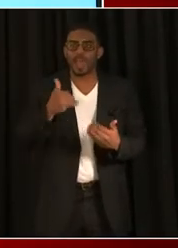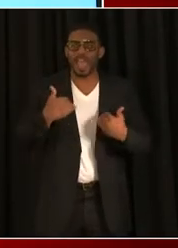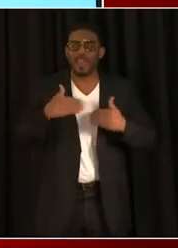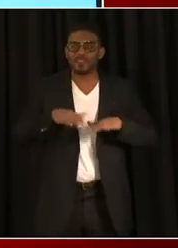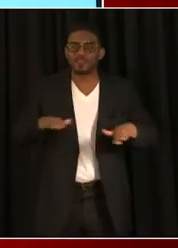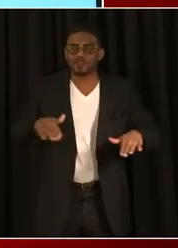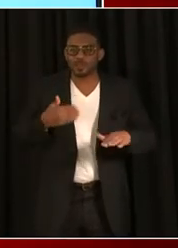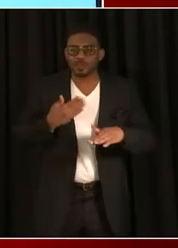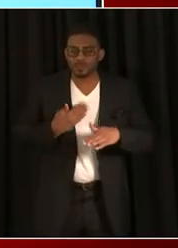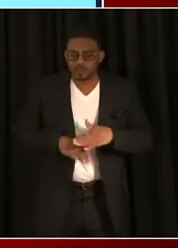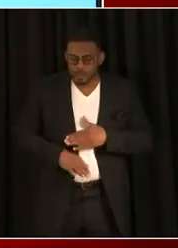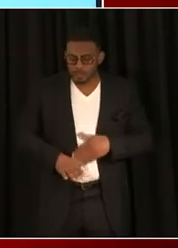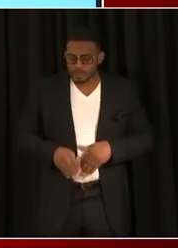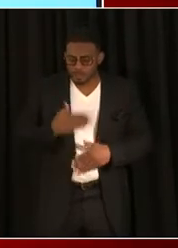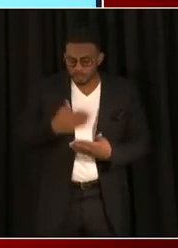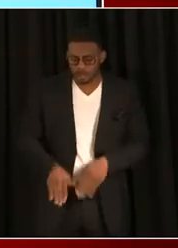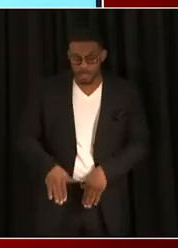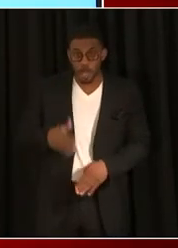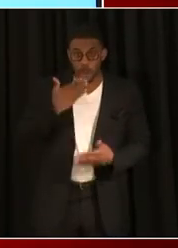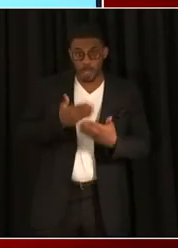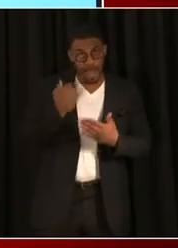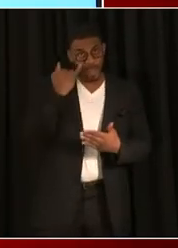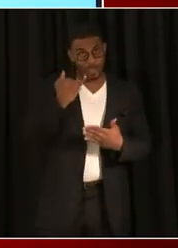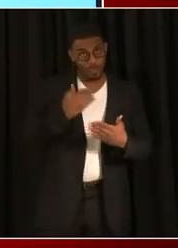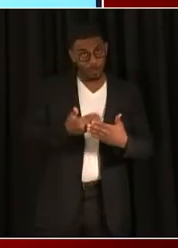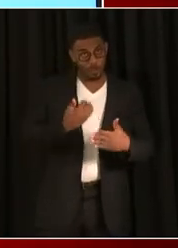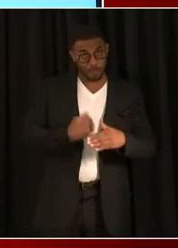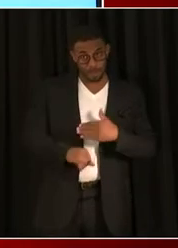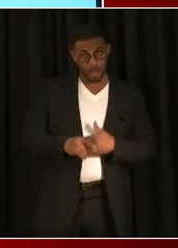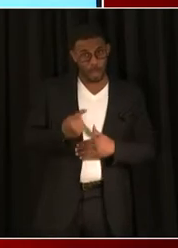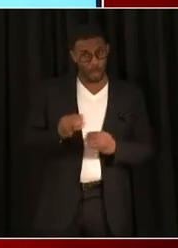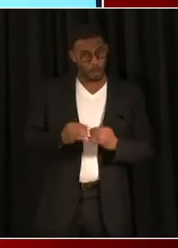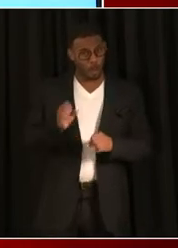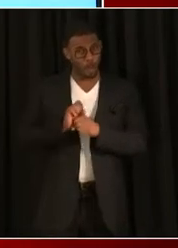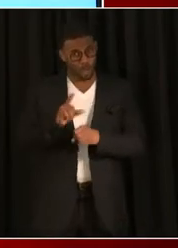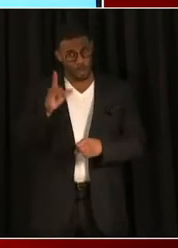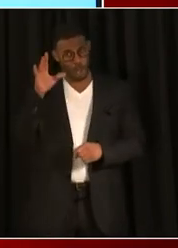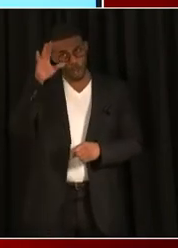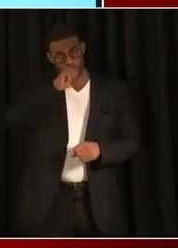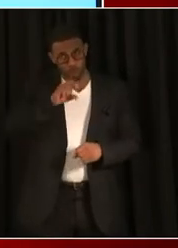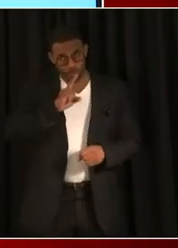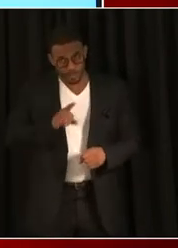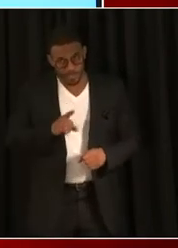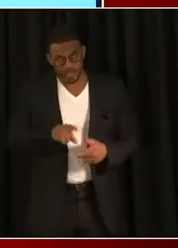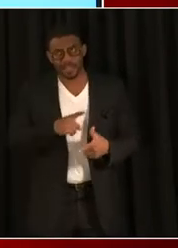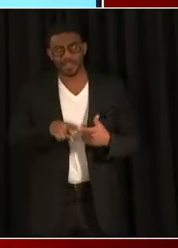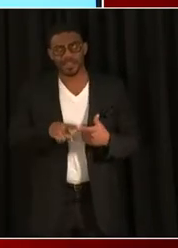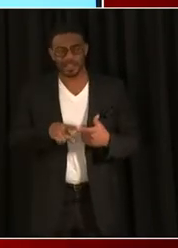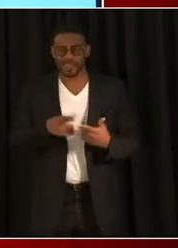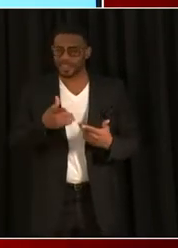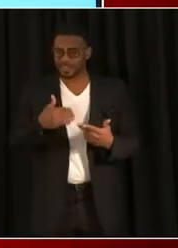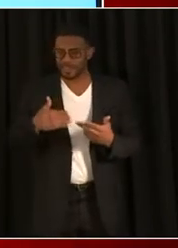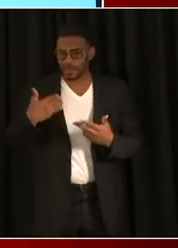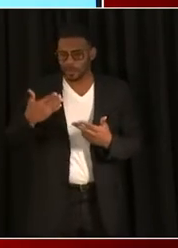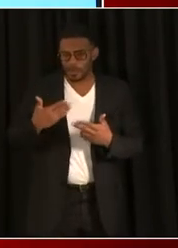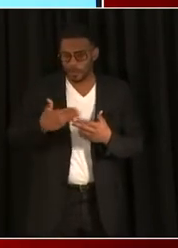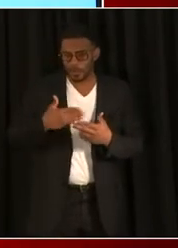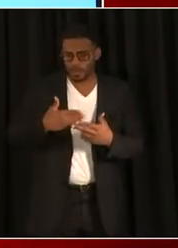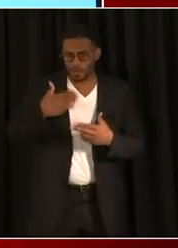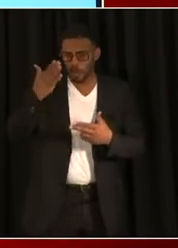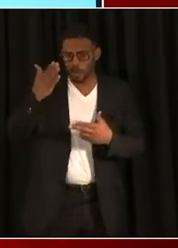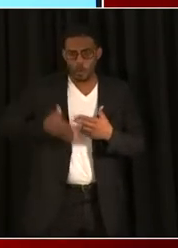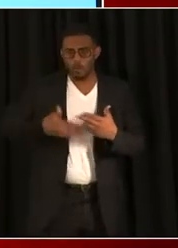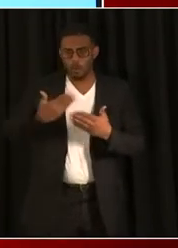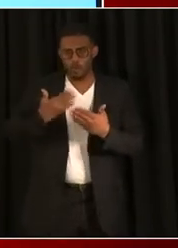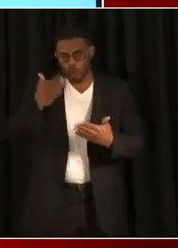children. A good idea at the time, a little more work than you thought it would be, and, over before